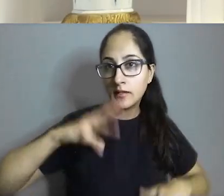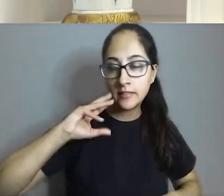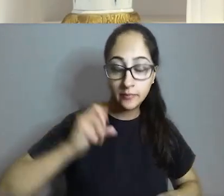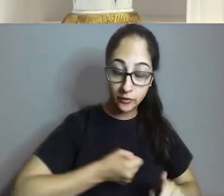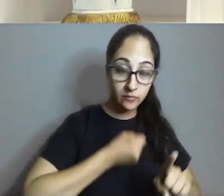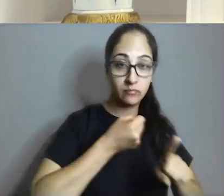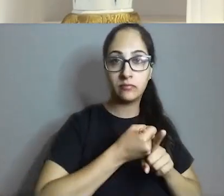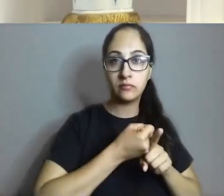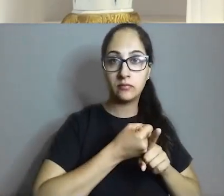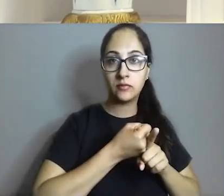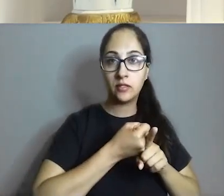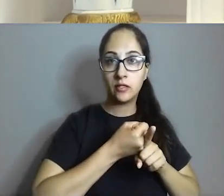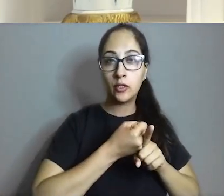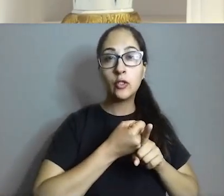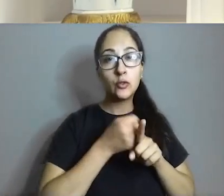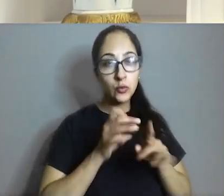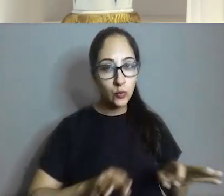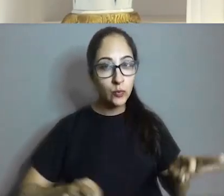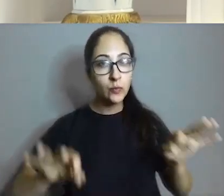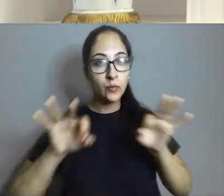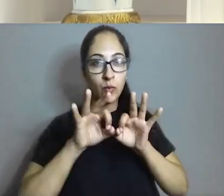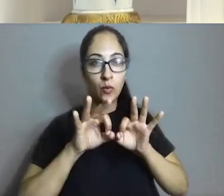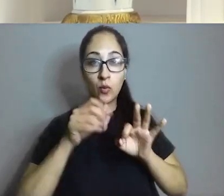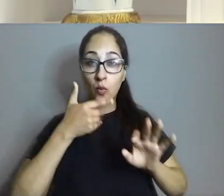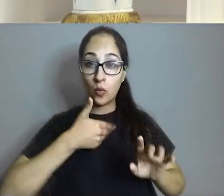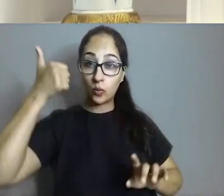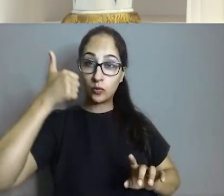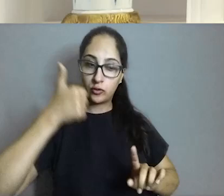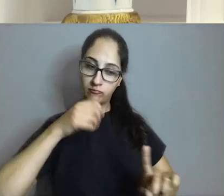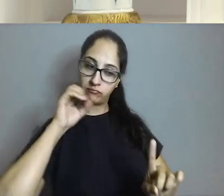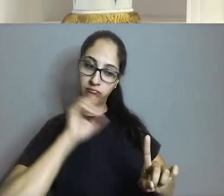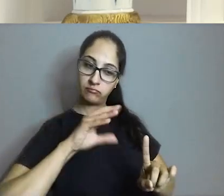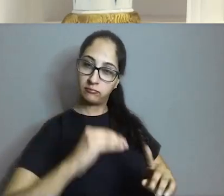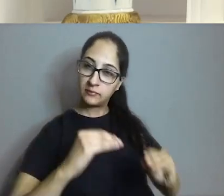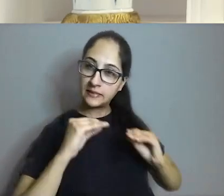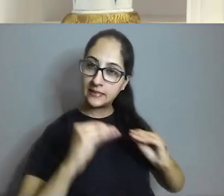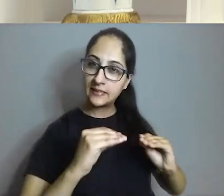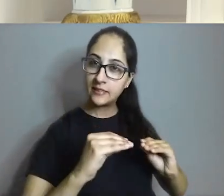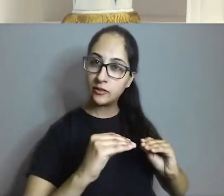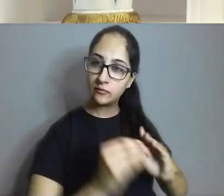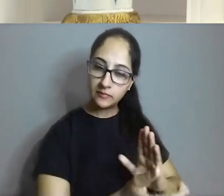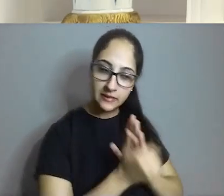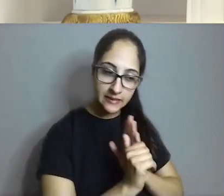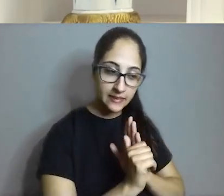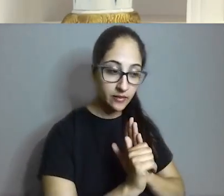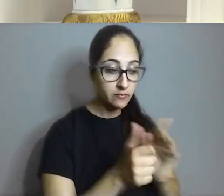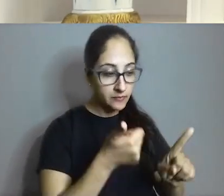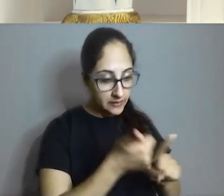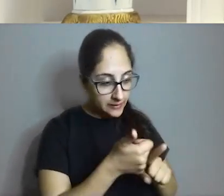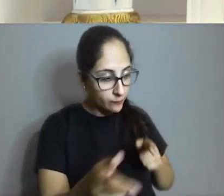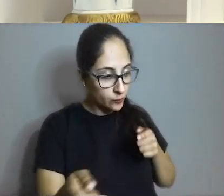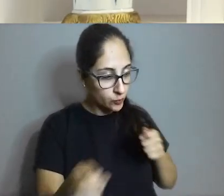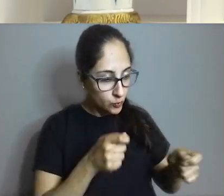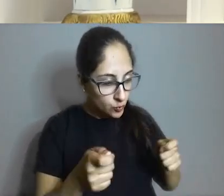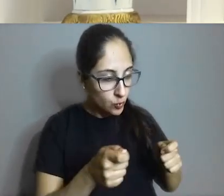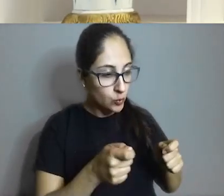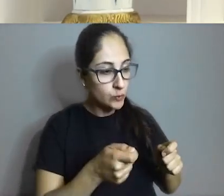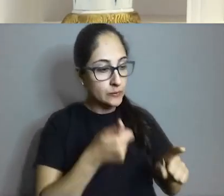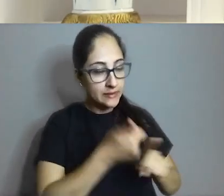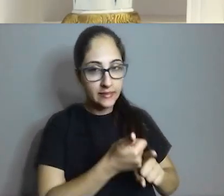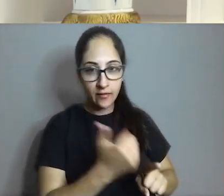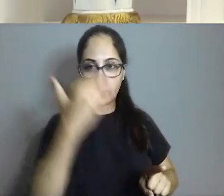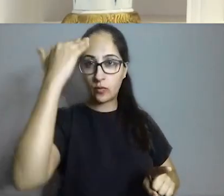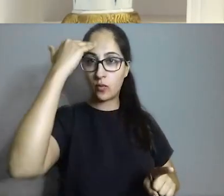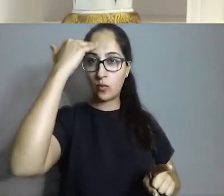help them understand the importance of qualities of self-awareness, self-control, and